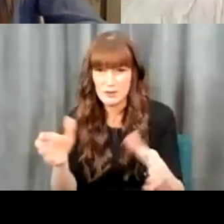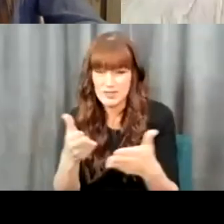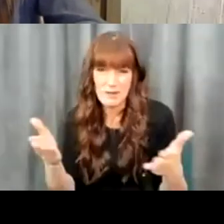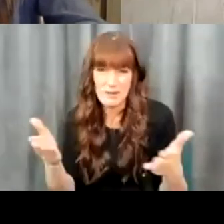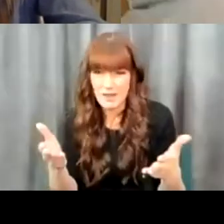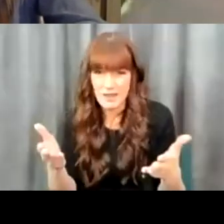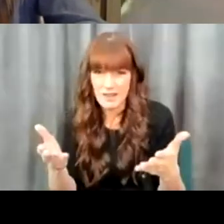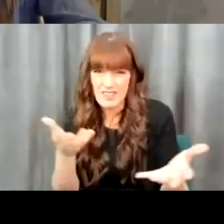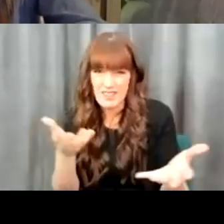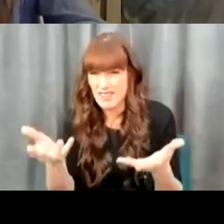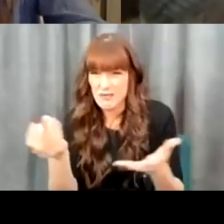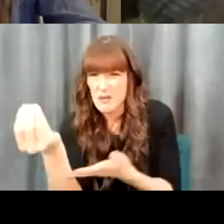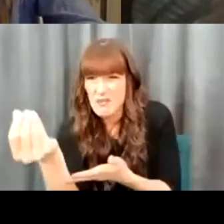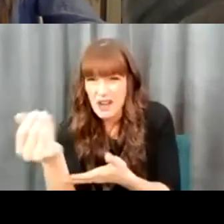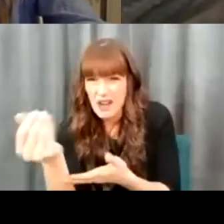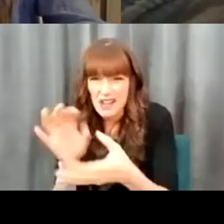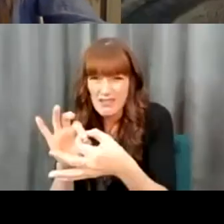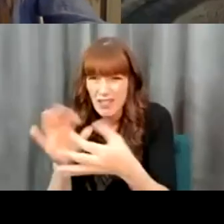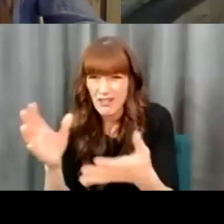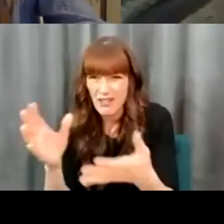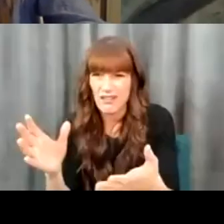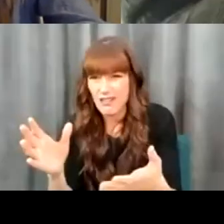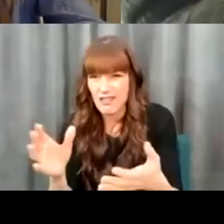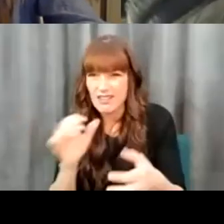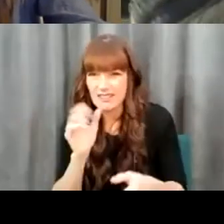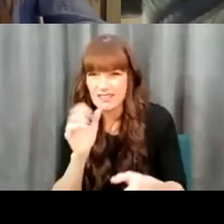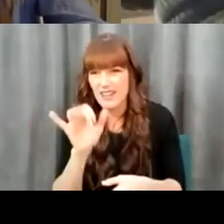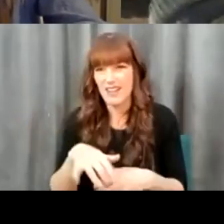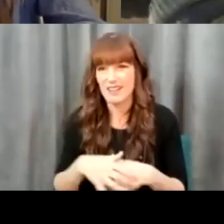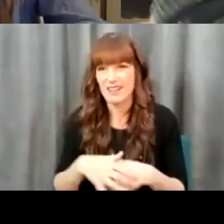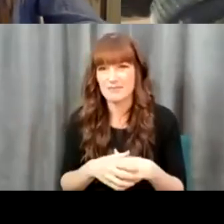something commodified. Like it's just not, you know?